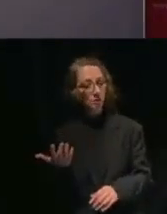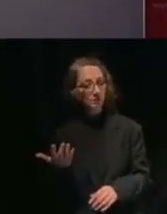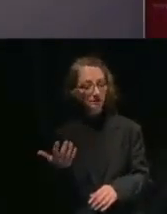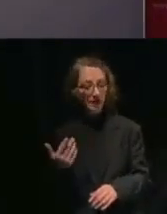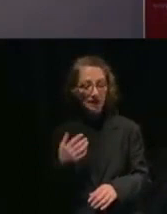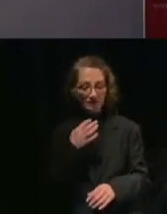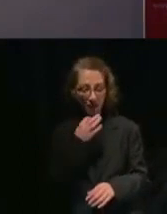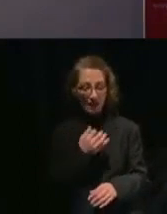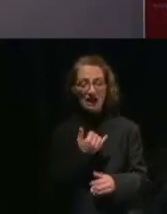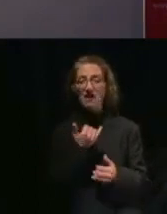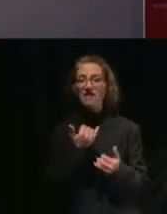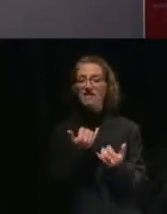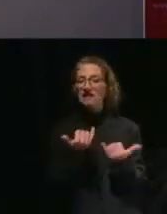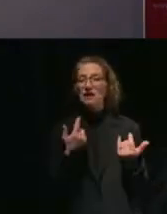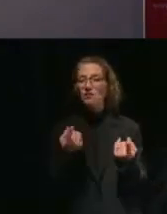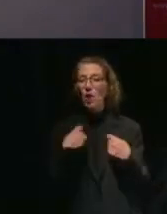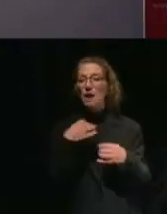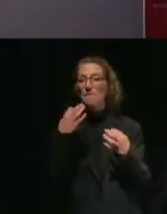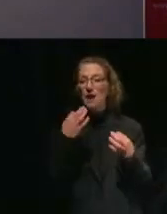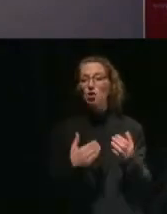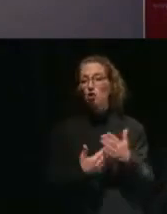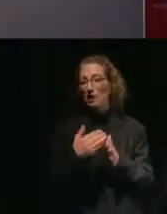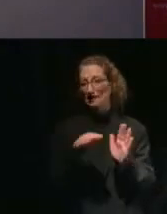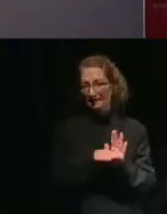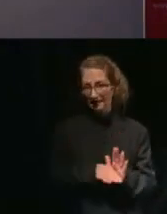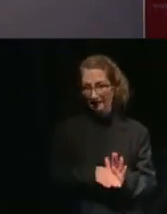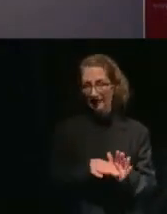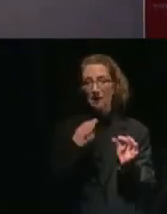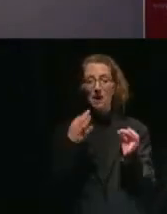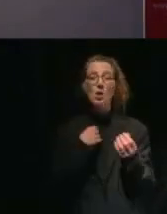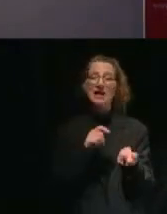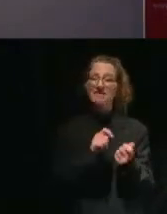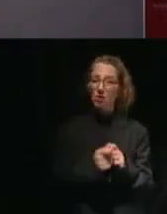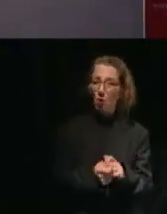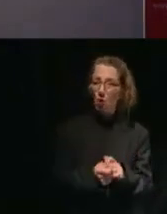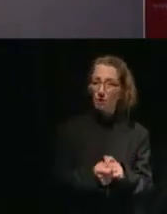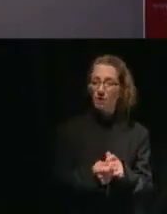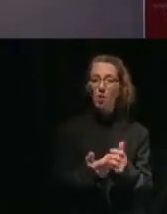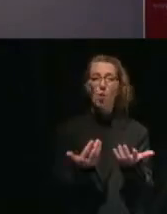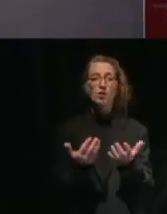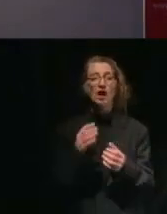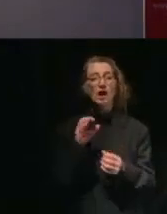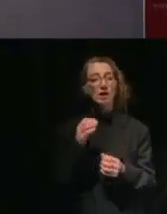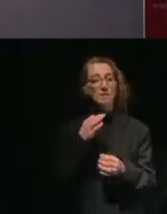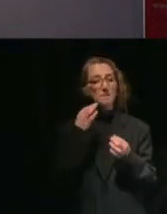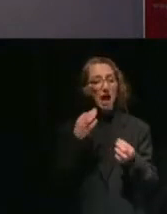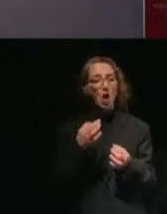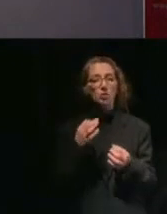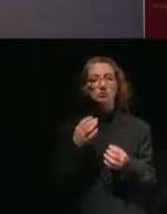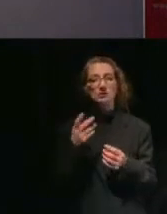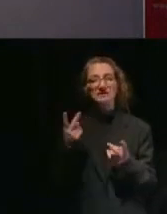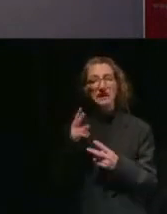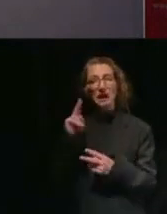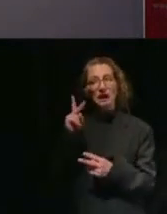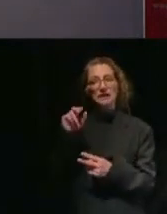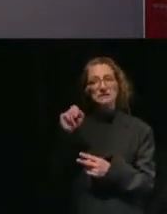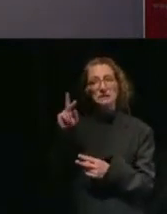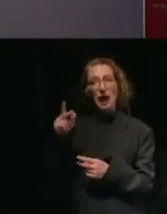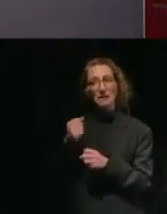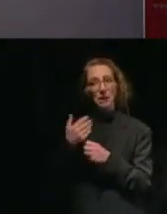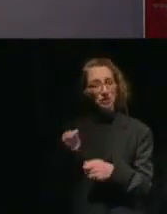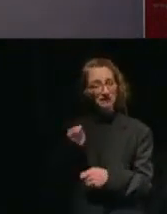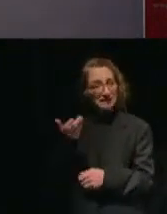It's if the COSCA has something similar to unemployment insurance, politics want to say it's